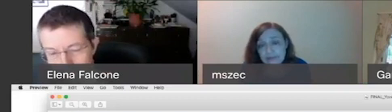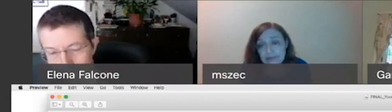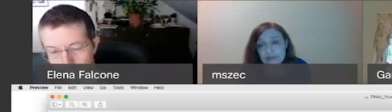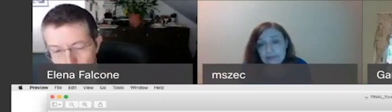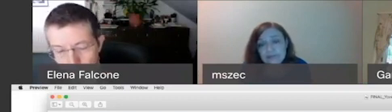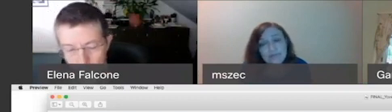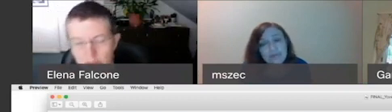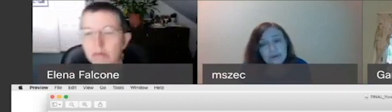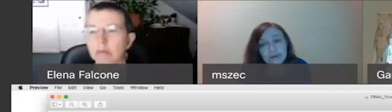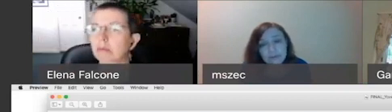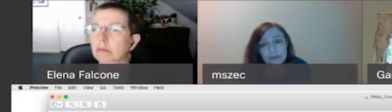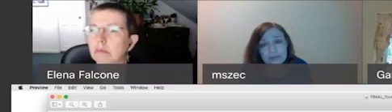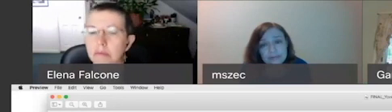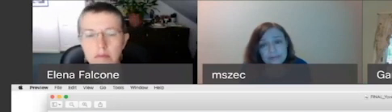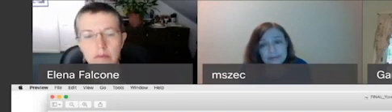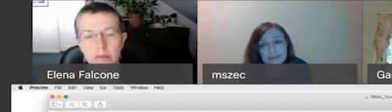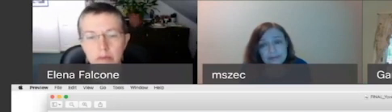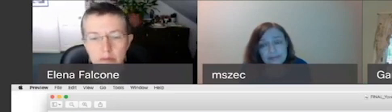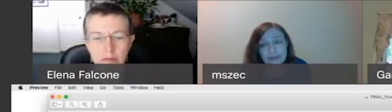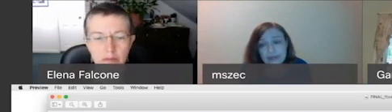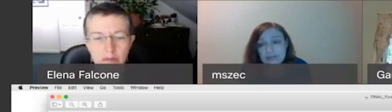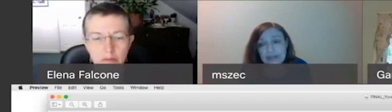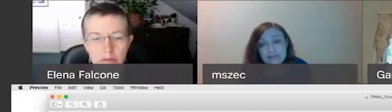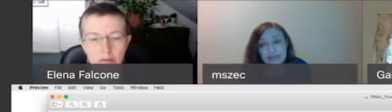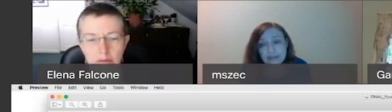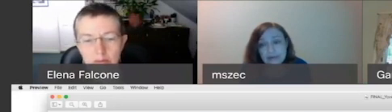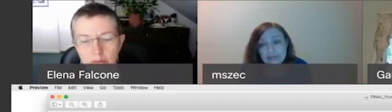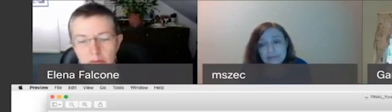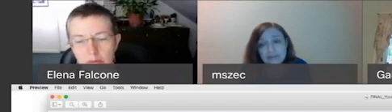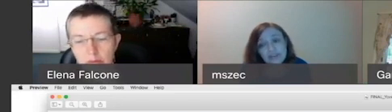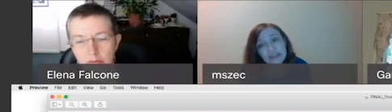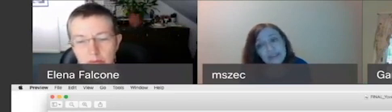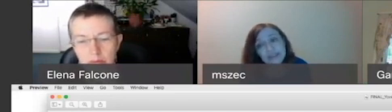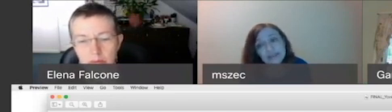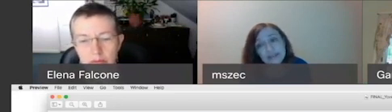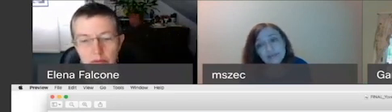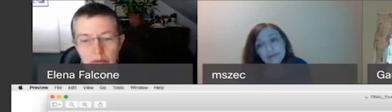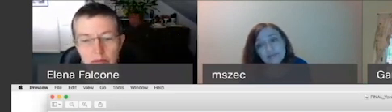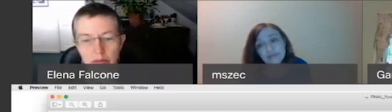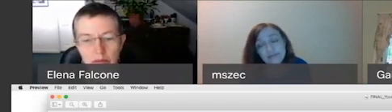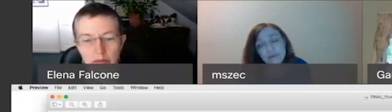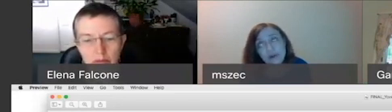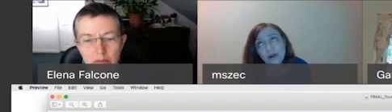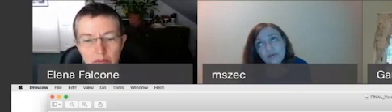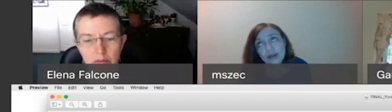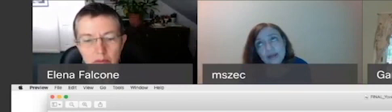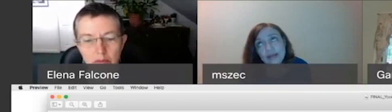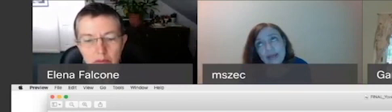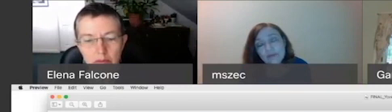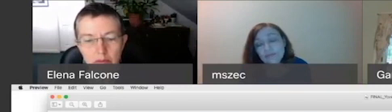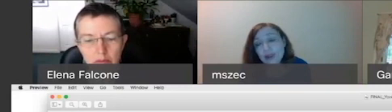basis. This is very important because a lot of landlords, especially landlords who